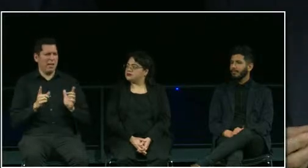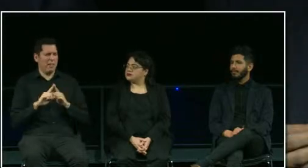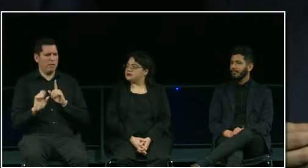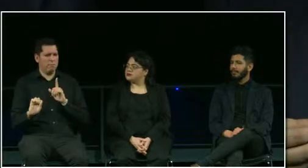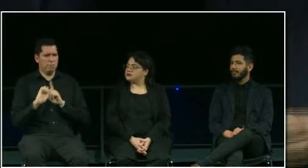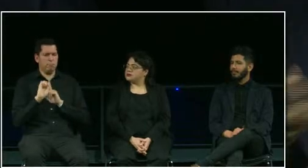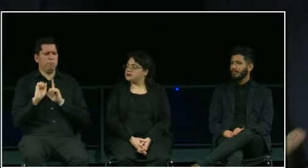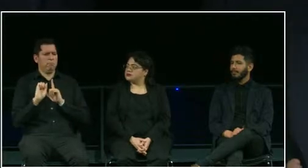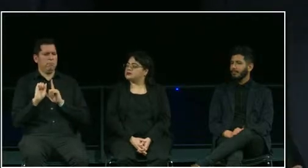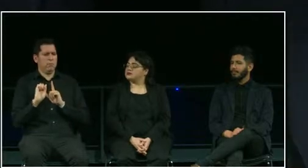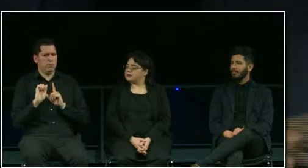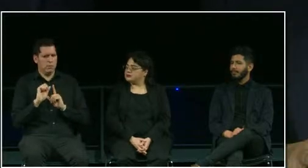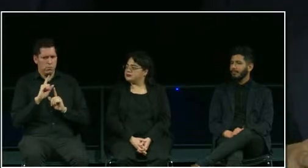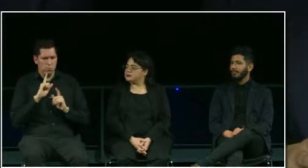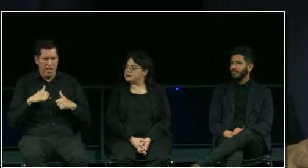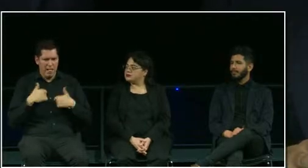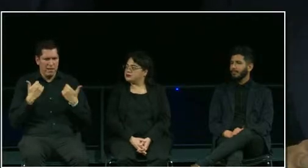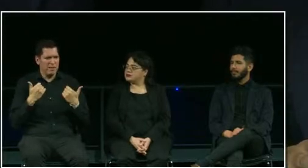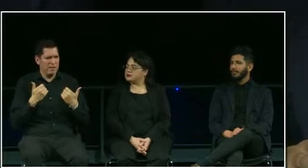to mortality.